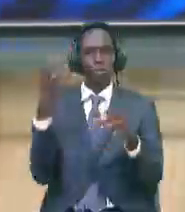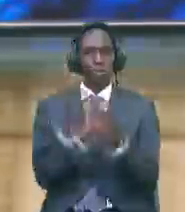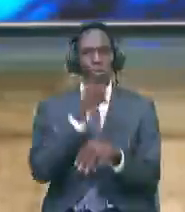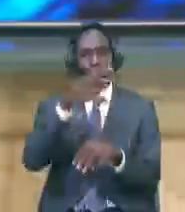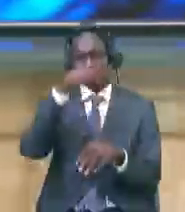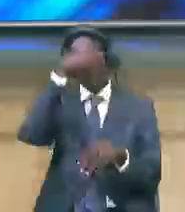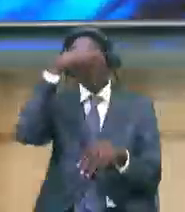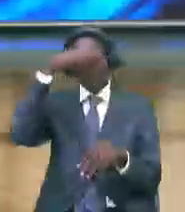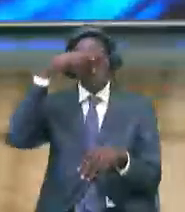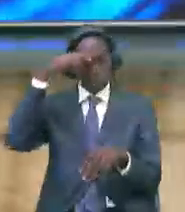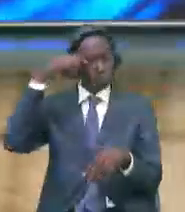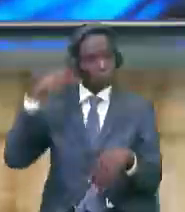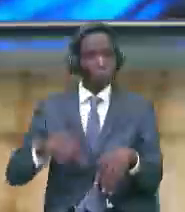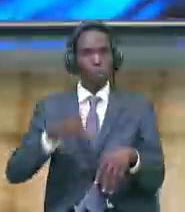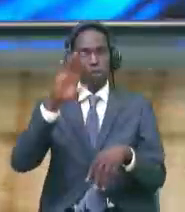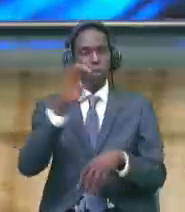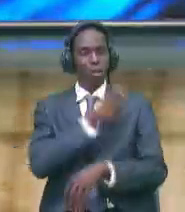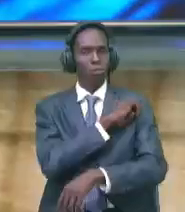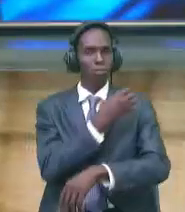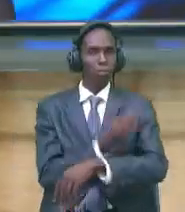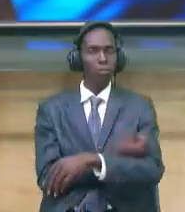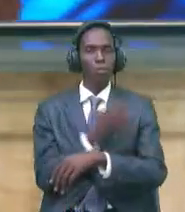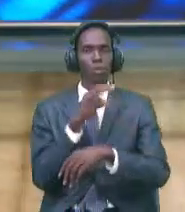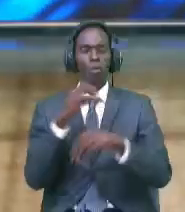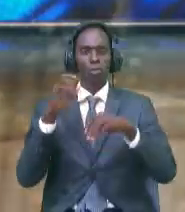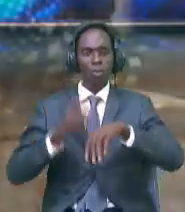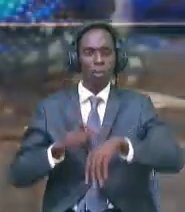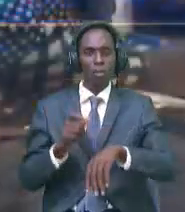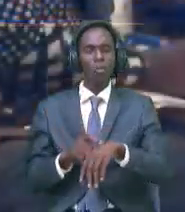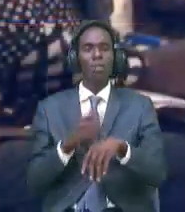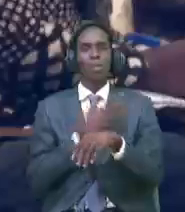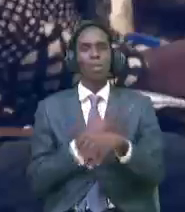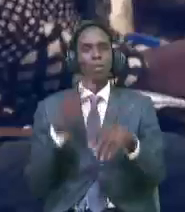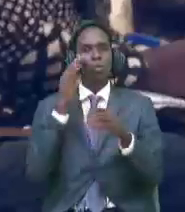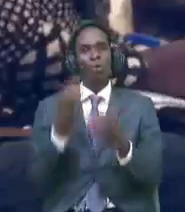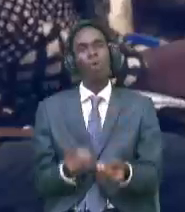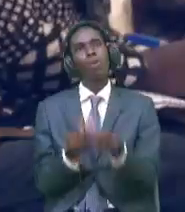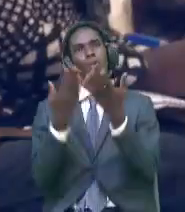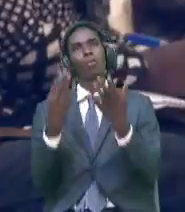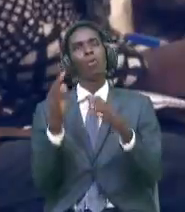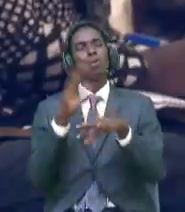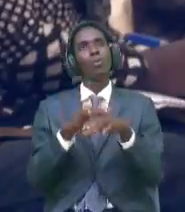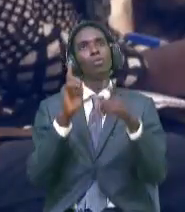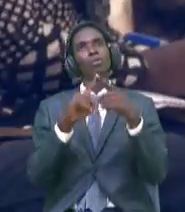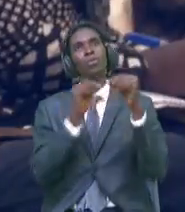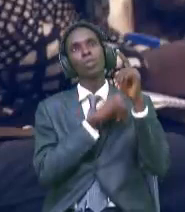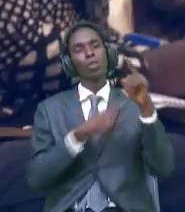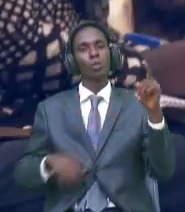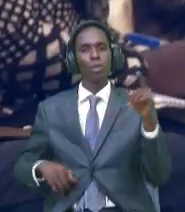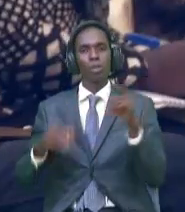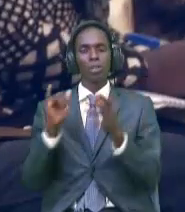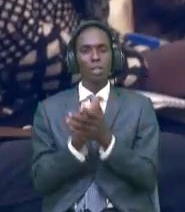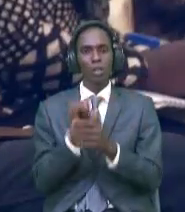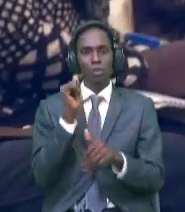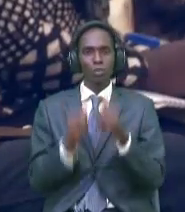your energy, it will cost you your time. I will not offer anything unto the Lord of that